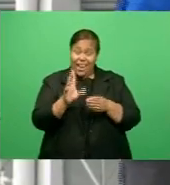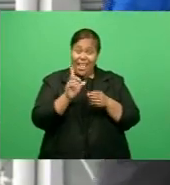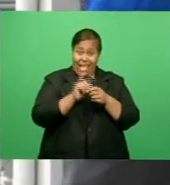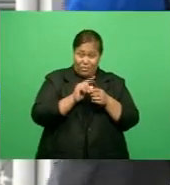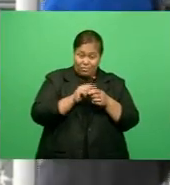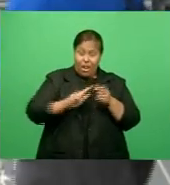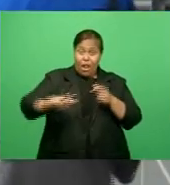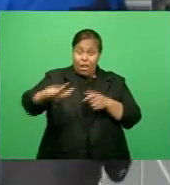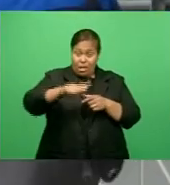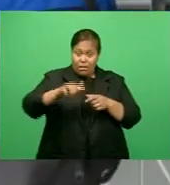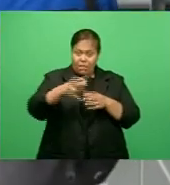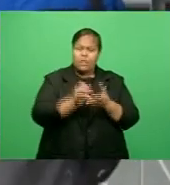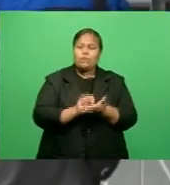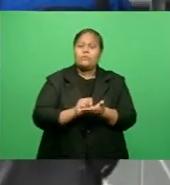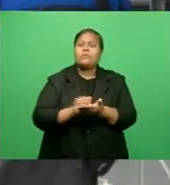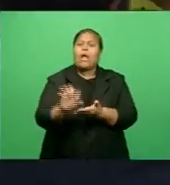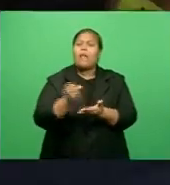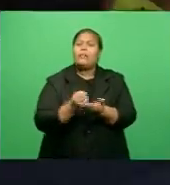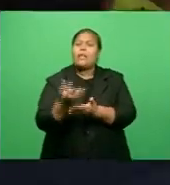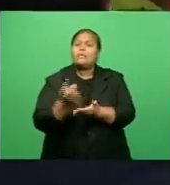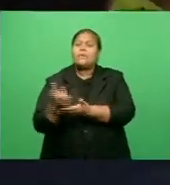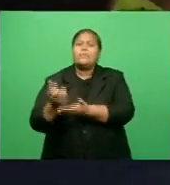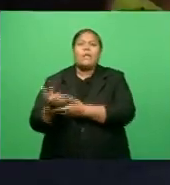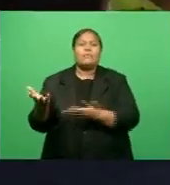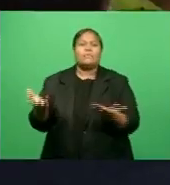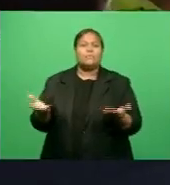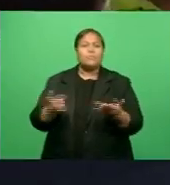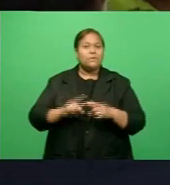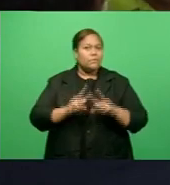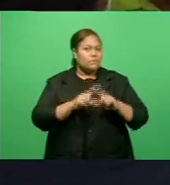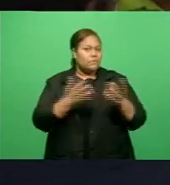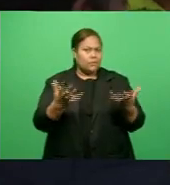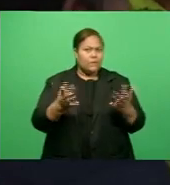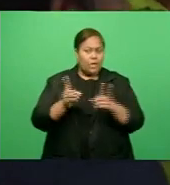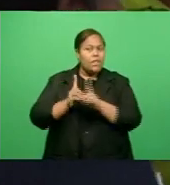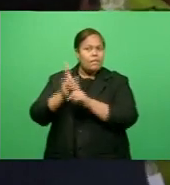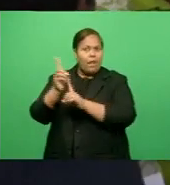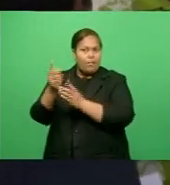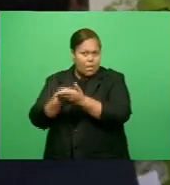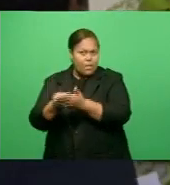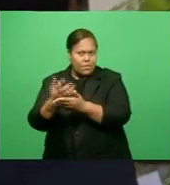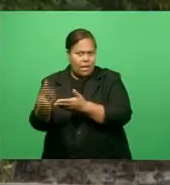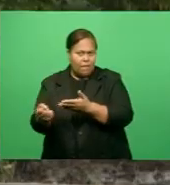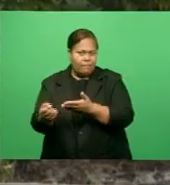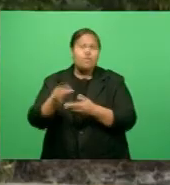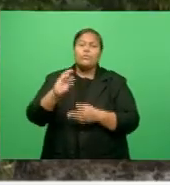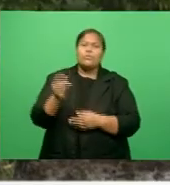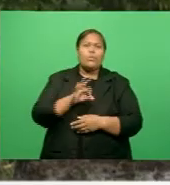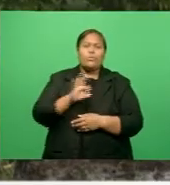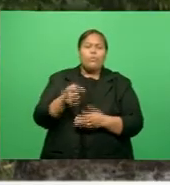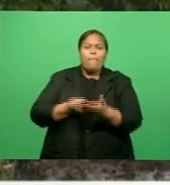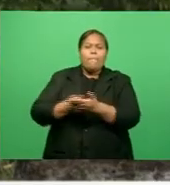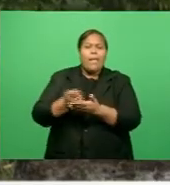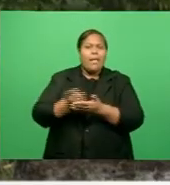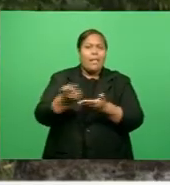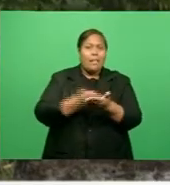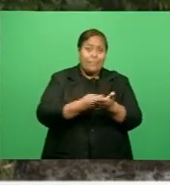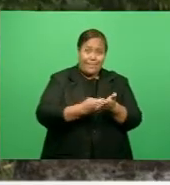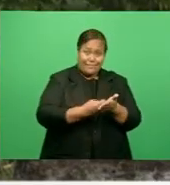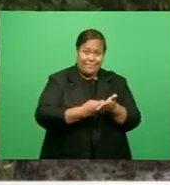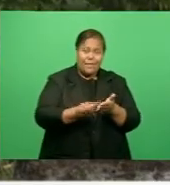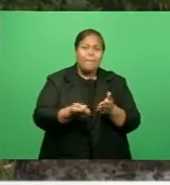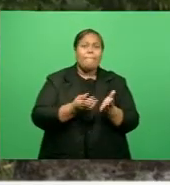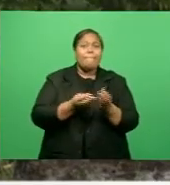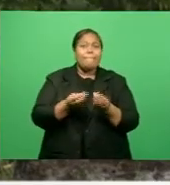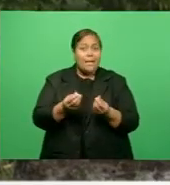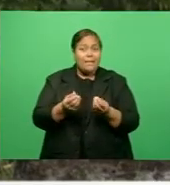who after these lots, they know the development lease has been acquired, which means that you won't be paying any lease money. And